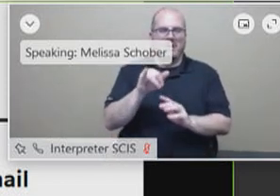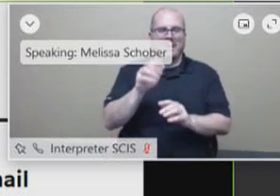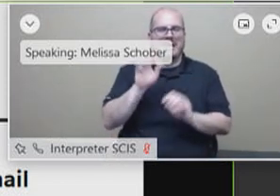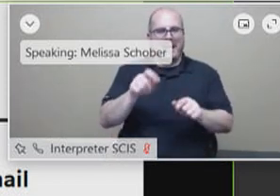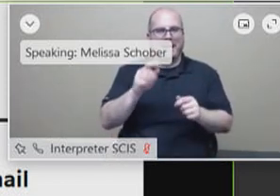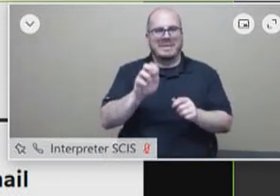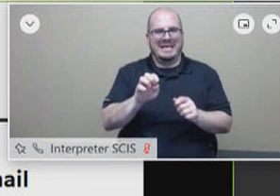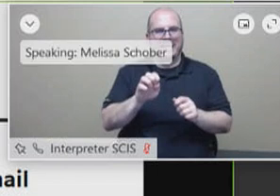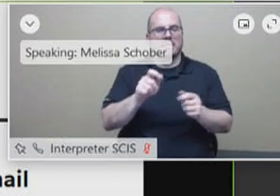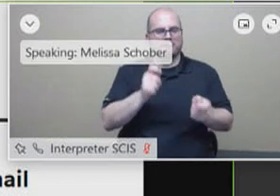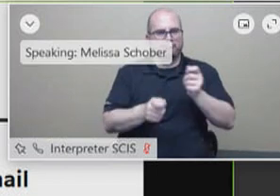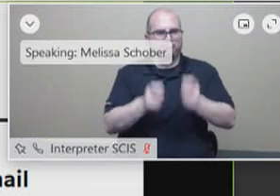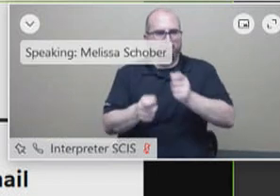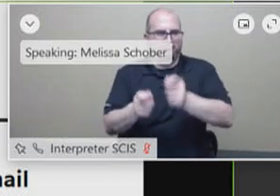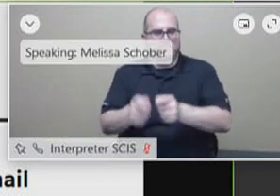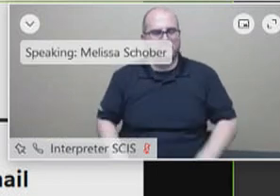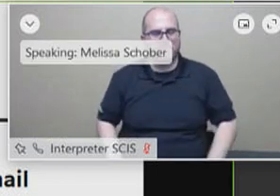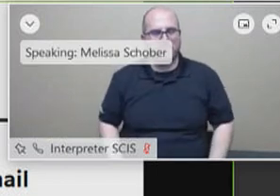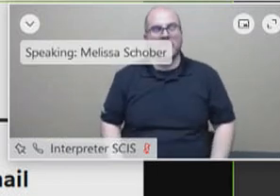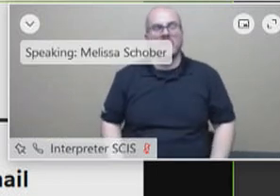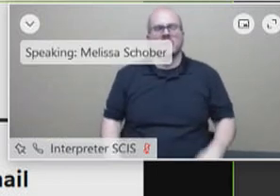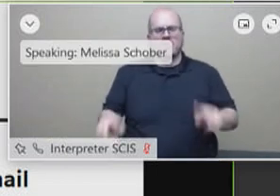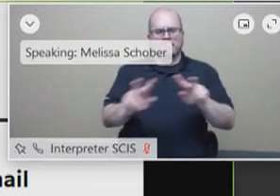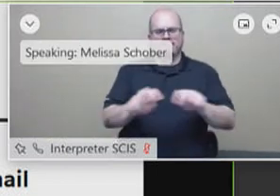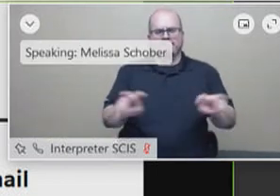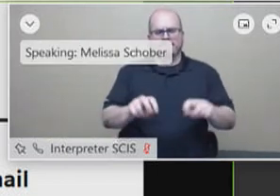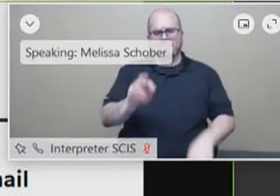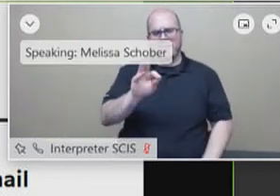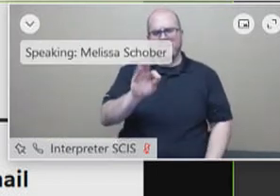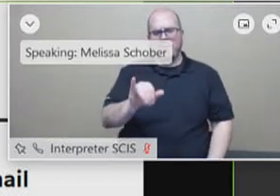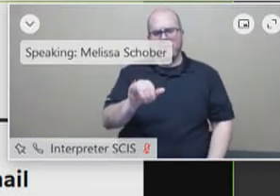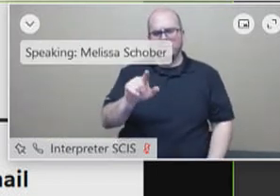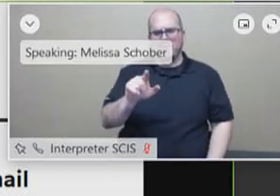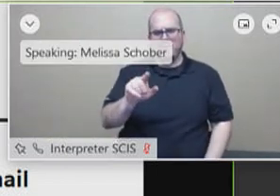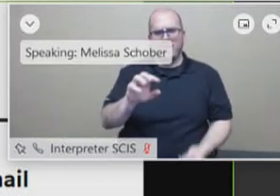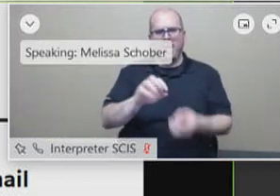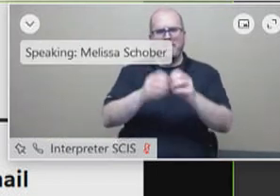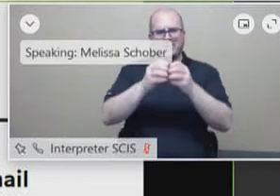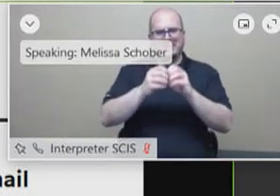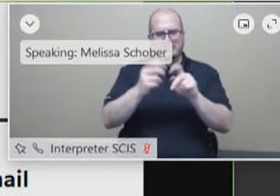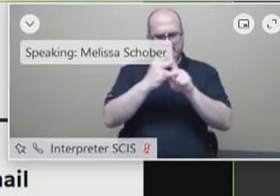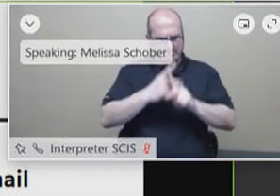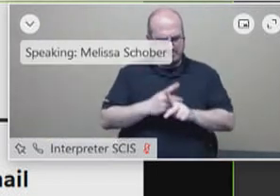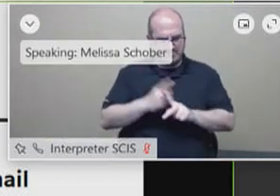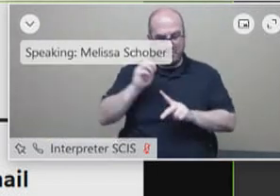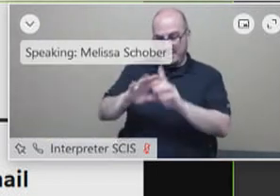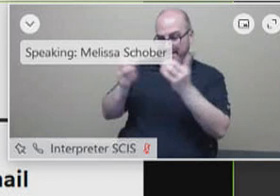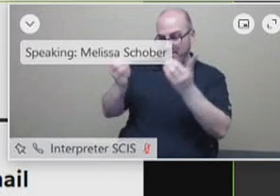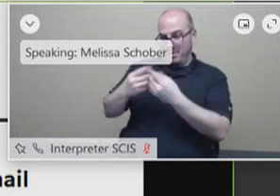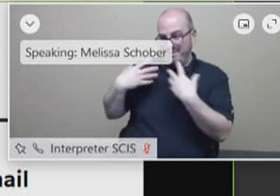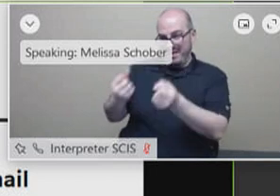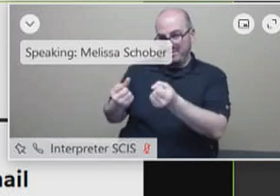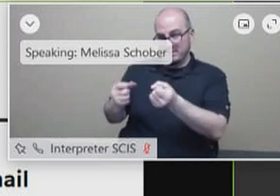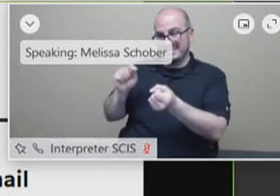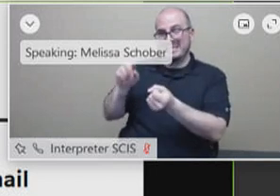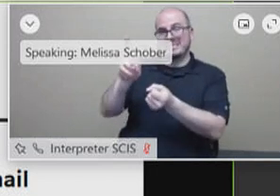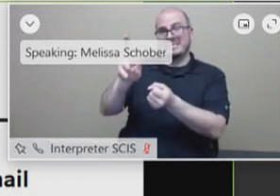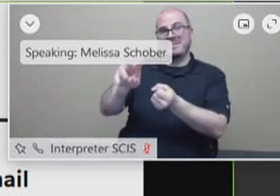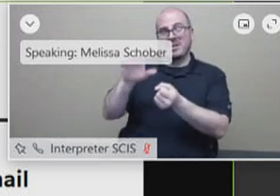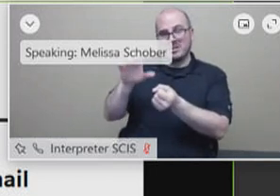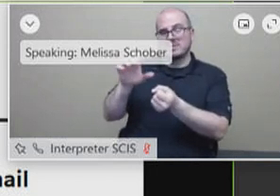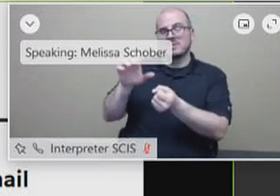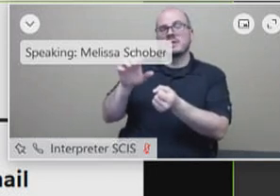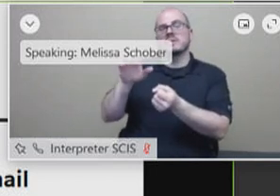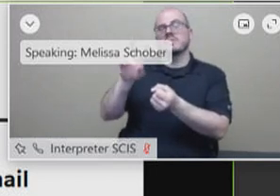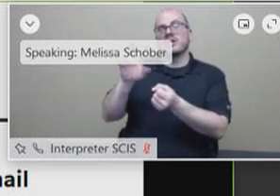However, in looking through the FY21 numbers, I noticed that in the Department of Health, there is a $755,000